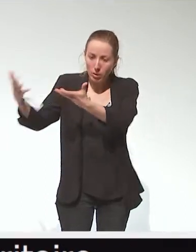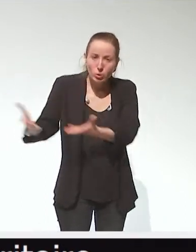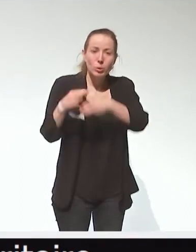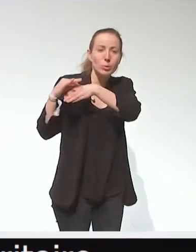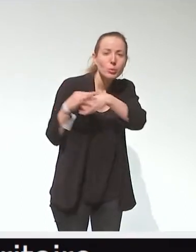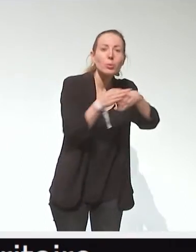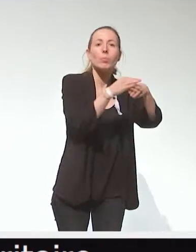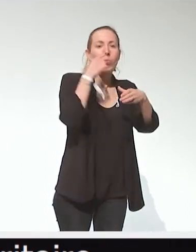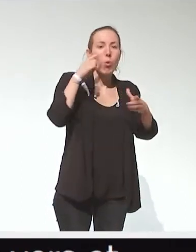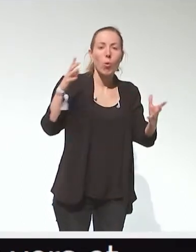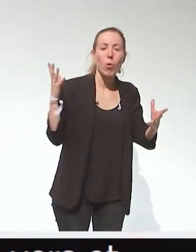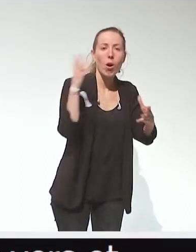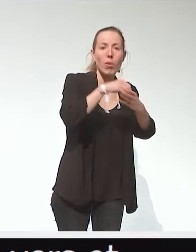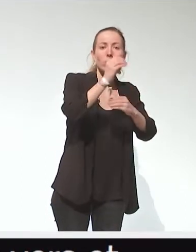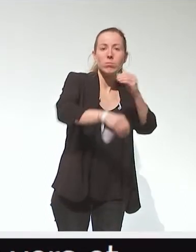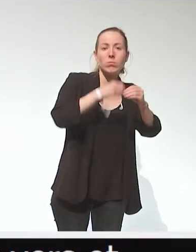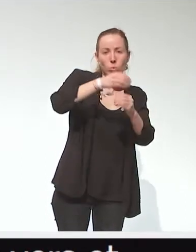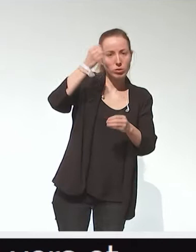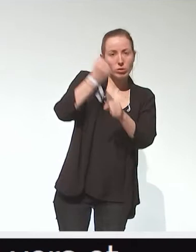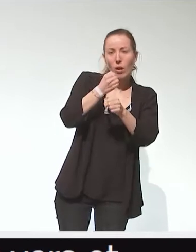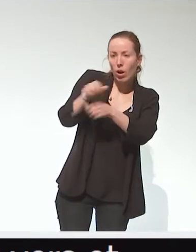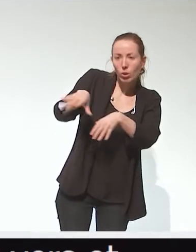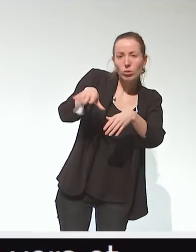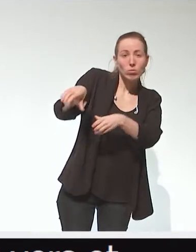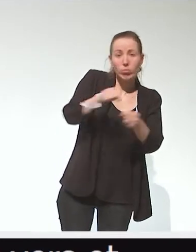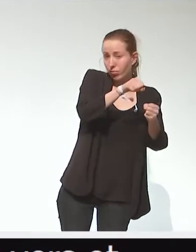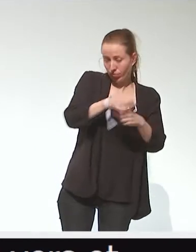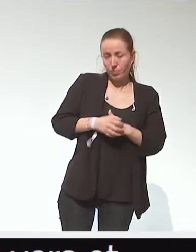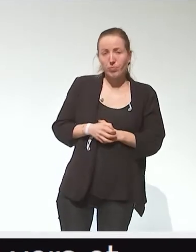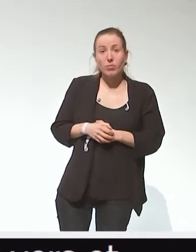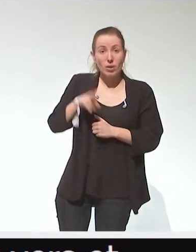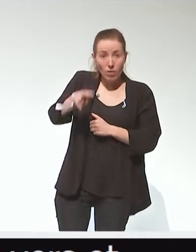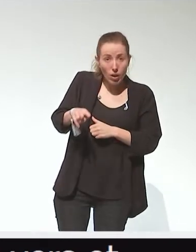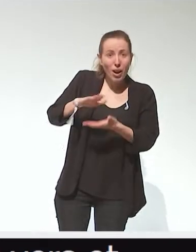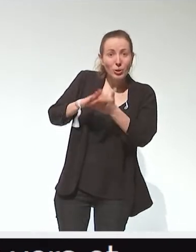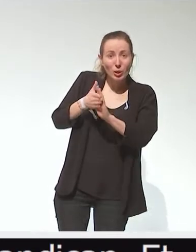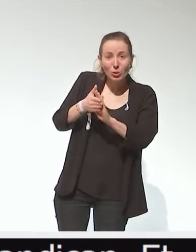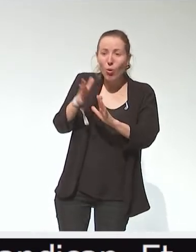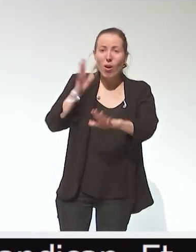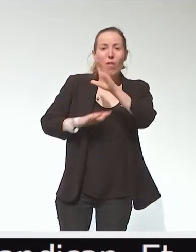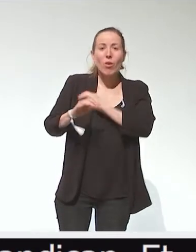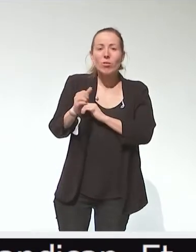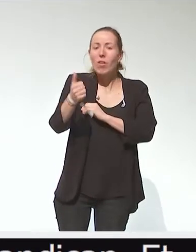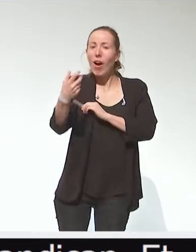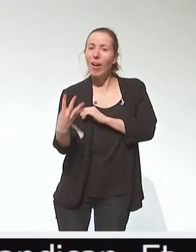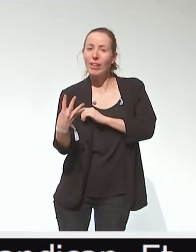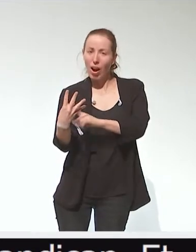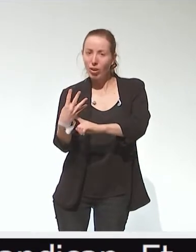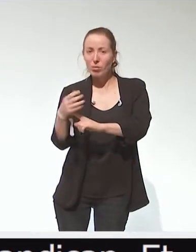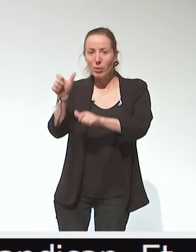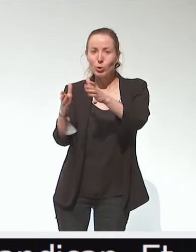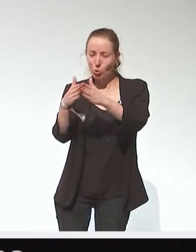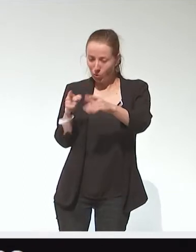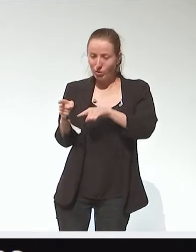supporting people with disabilities towards employment. And to be honest, these